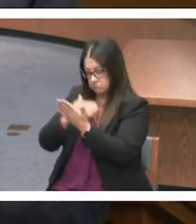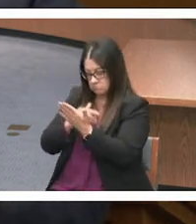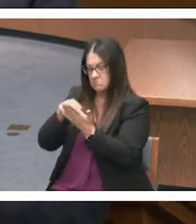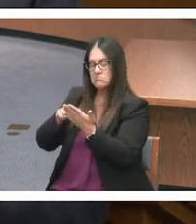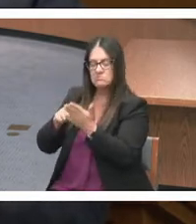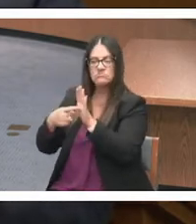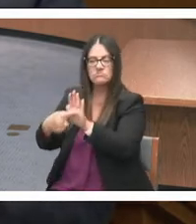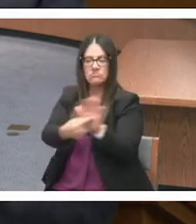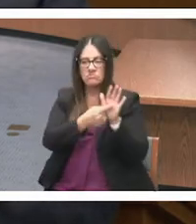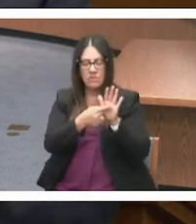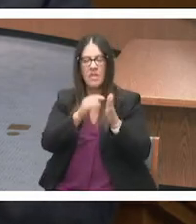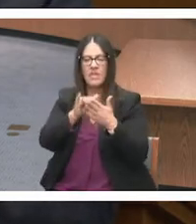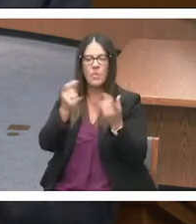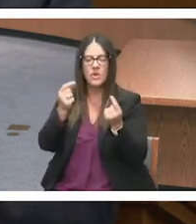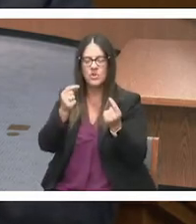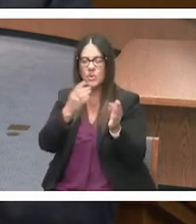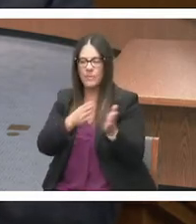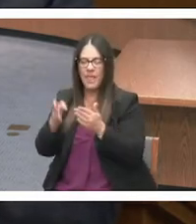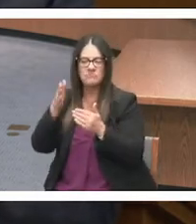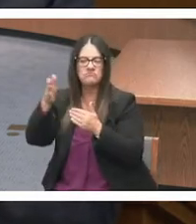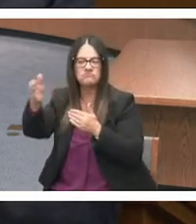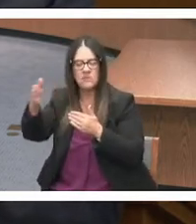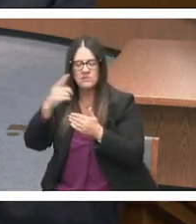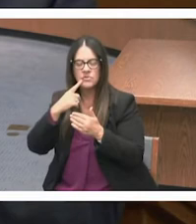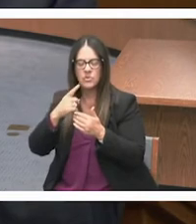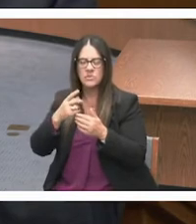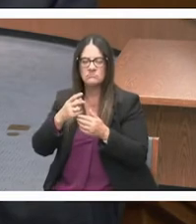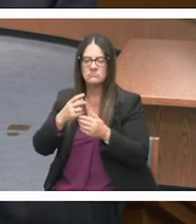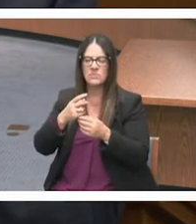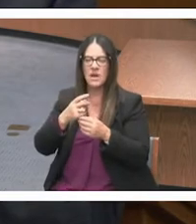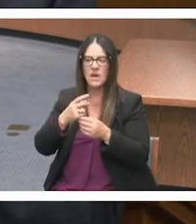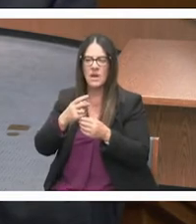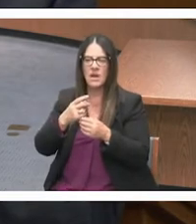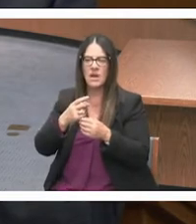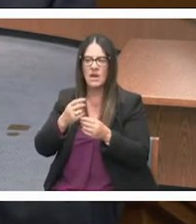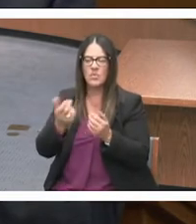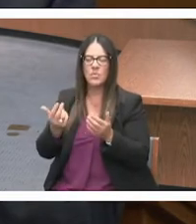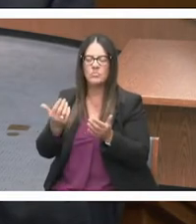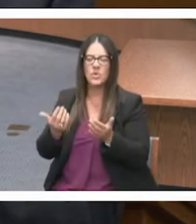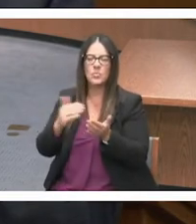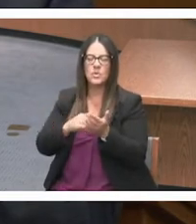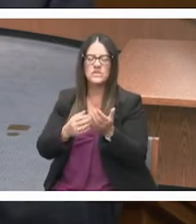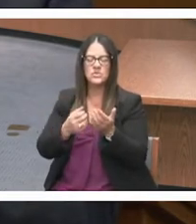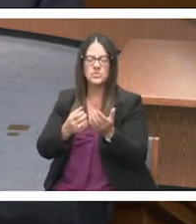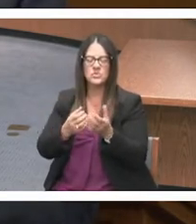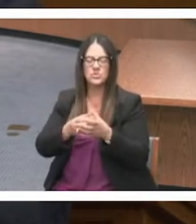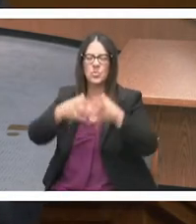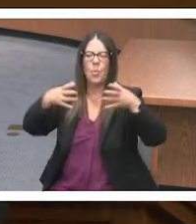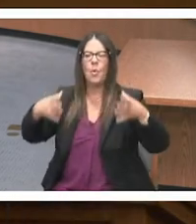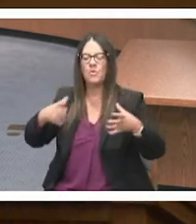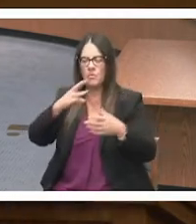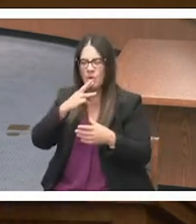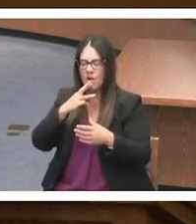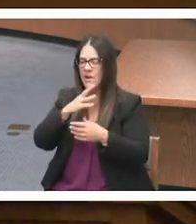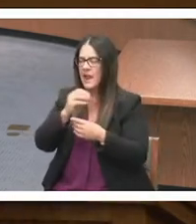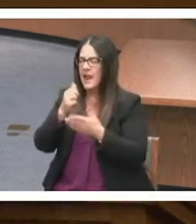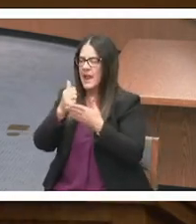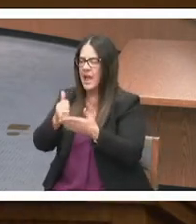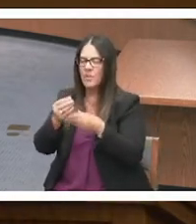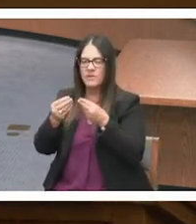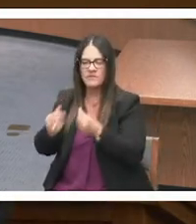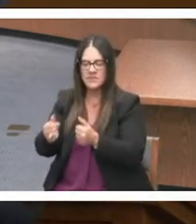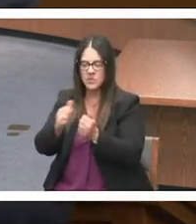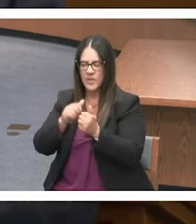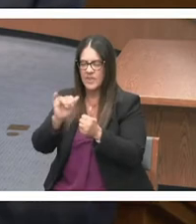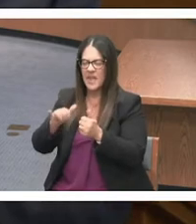do for water resilience. And this is one of the recommendations of that portfolio is to develop an interagency task